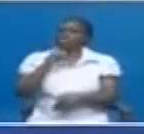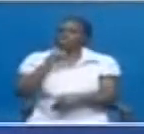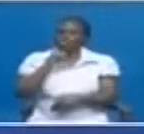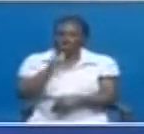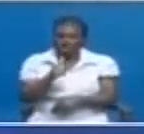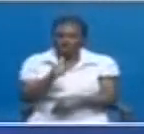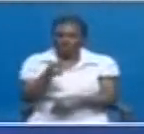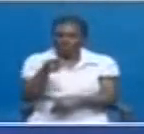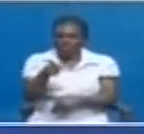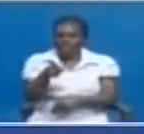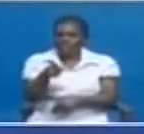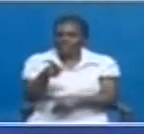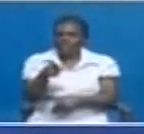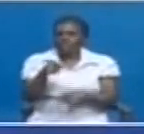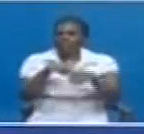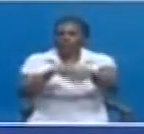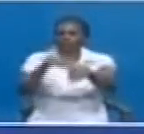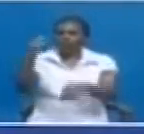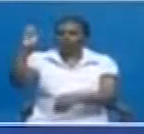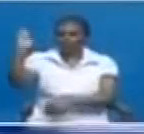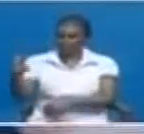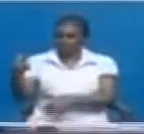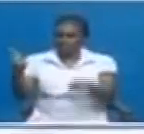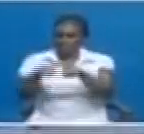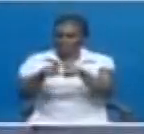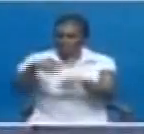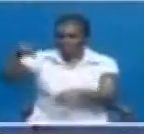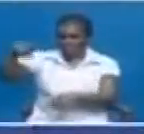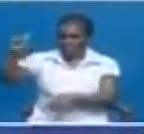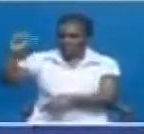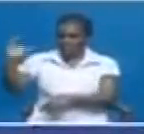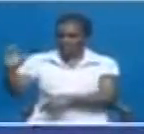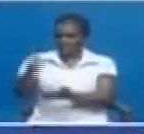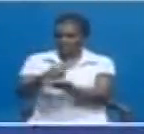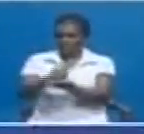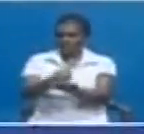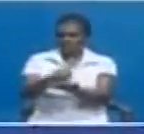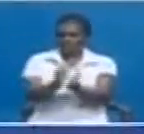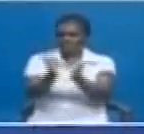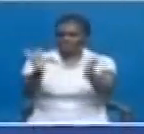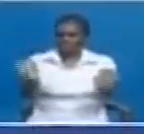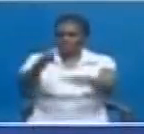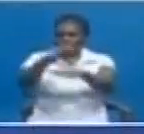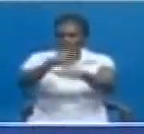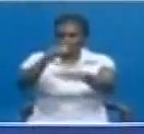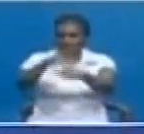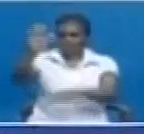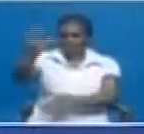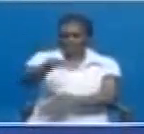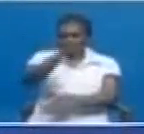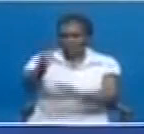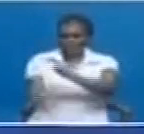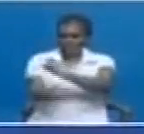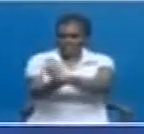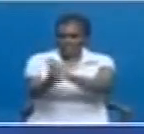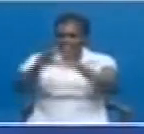like gatekeepers for the executive? Because we are not. According to PSC, the Auditor General will be summoned by Parliament to explain how